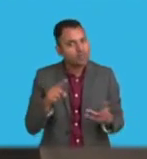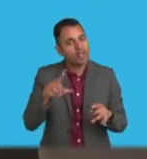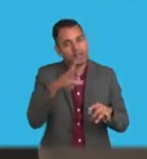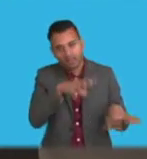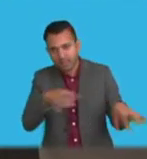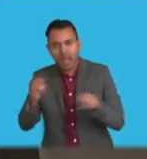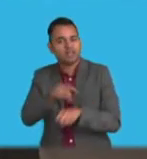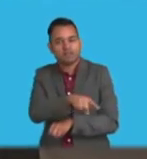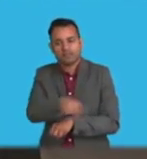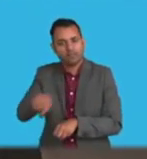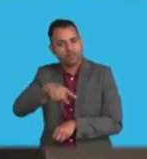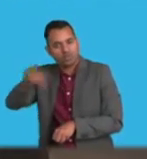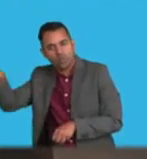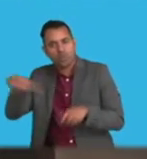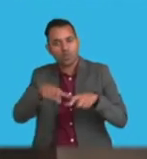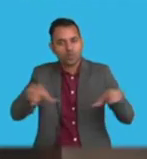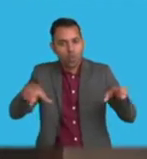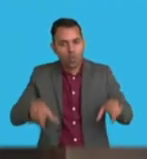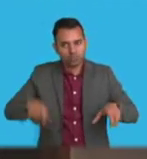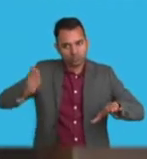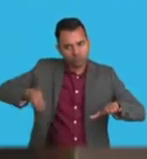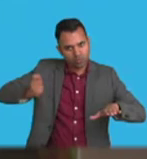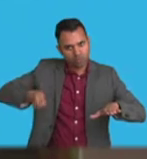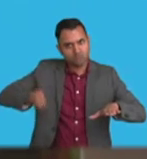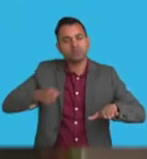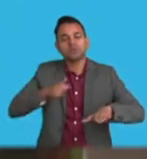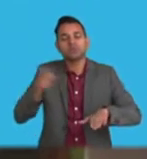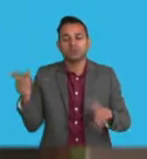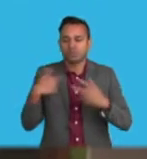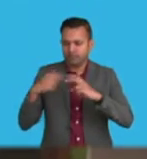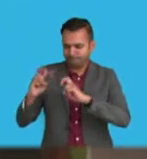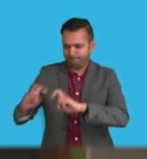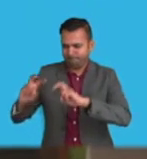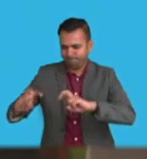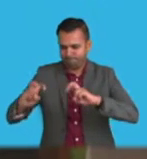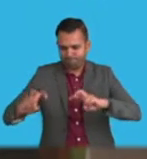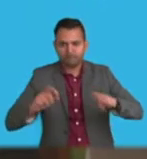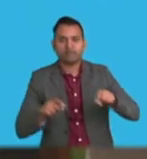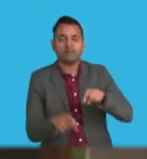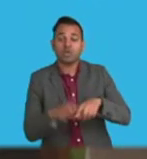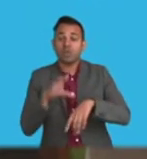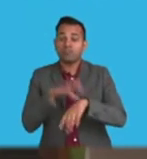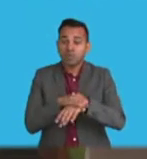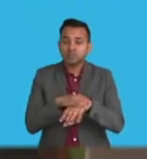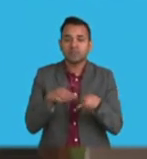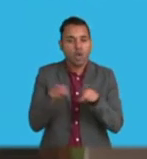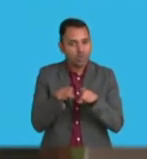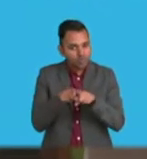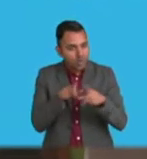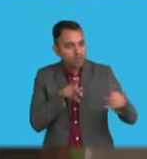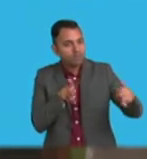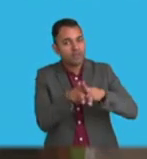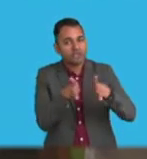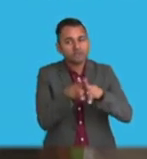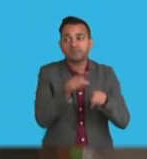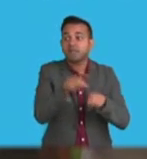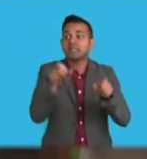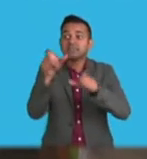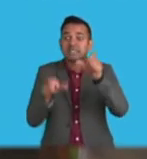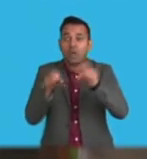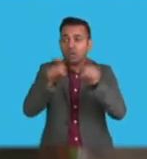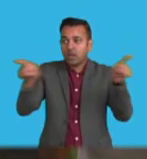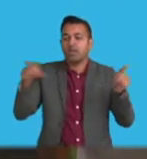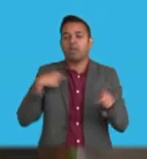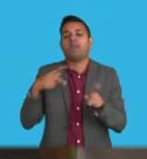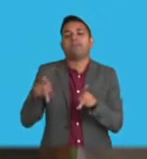conducting investigations with the Fiji Police Force and other relevant agencies to ensure that these bogus employment agencies are